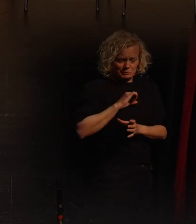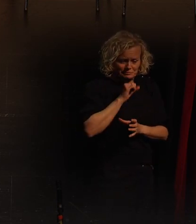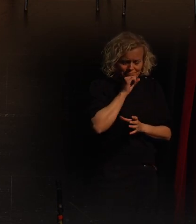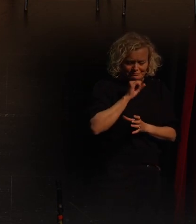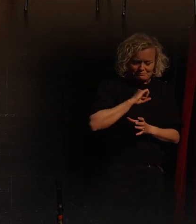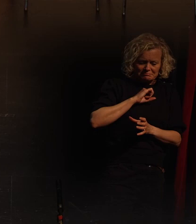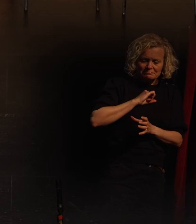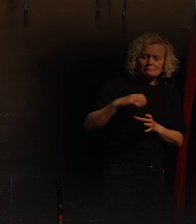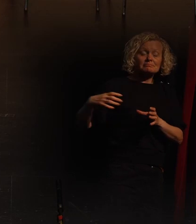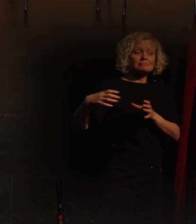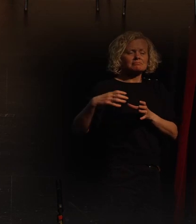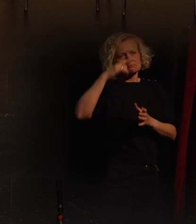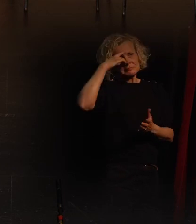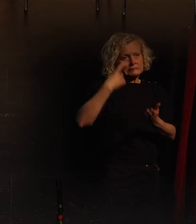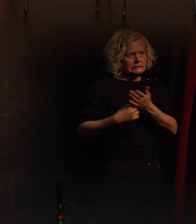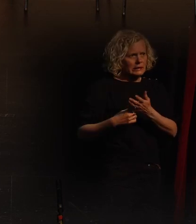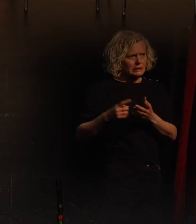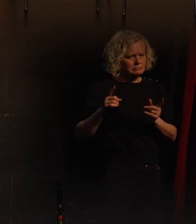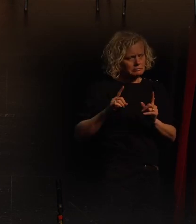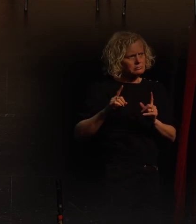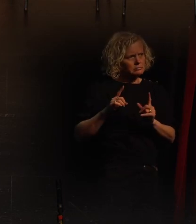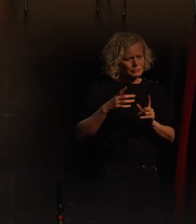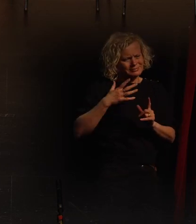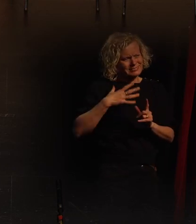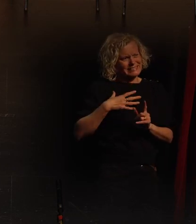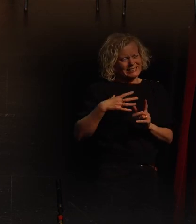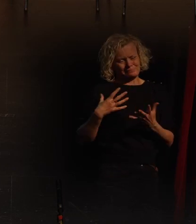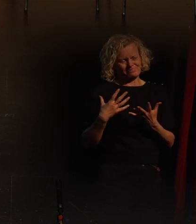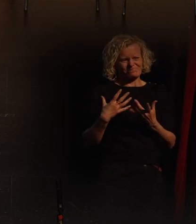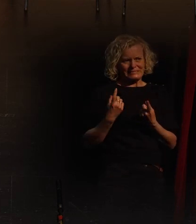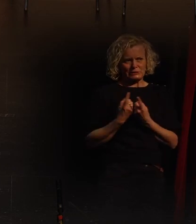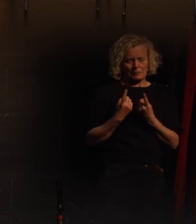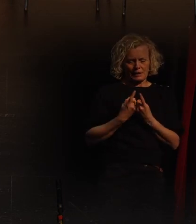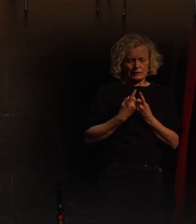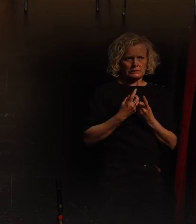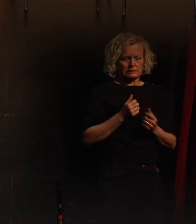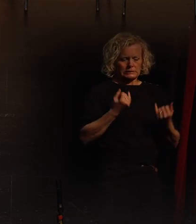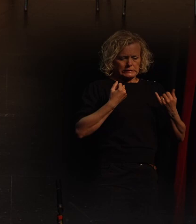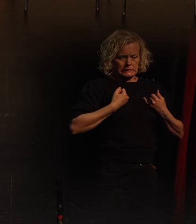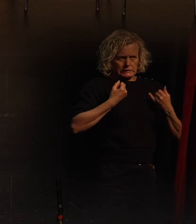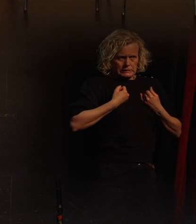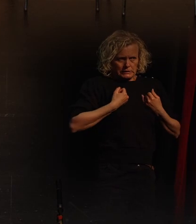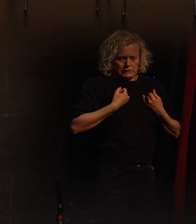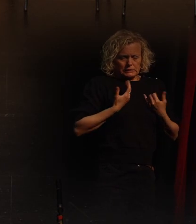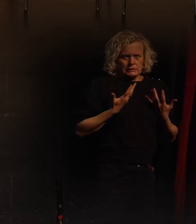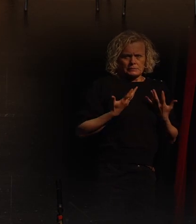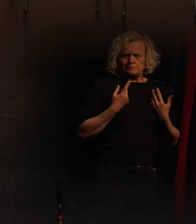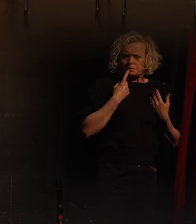and decided that they should do something about this virus.